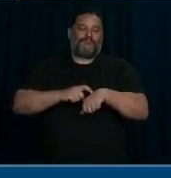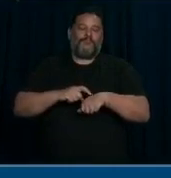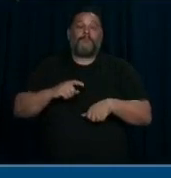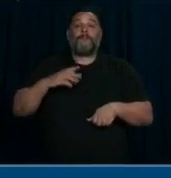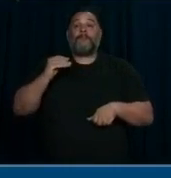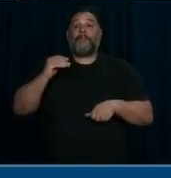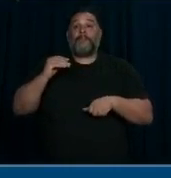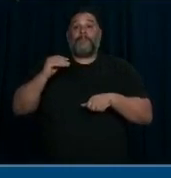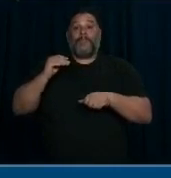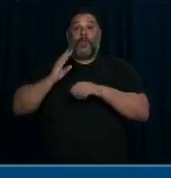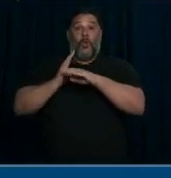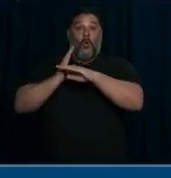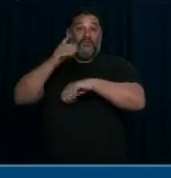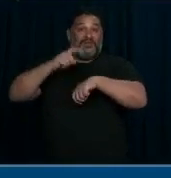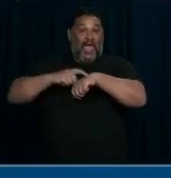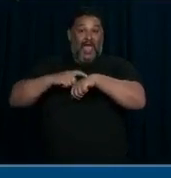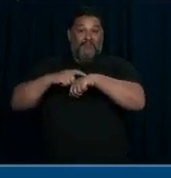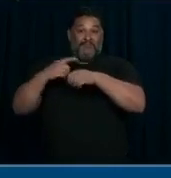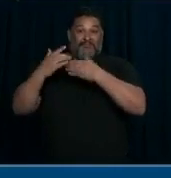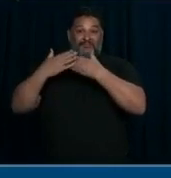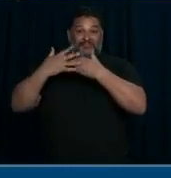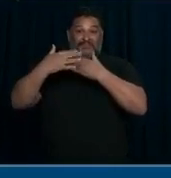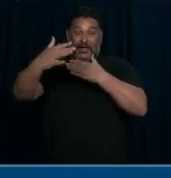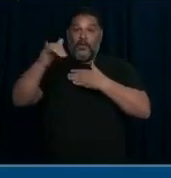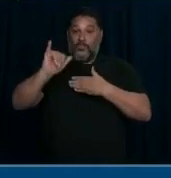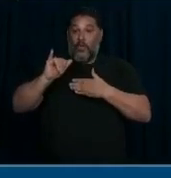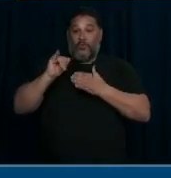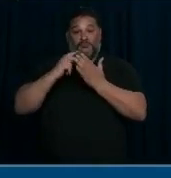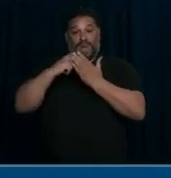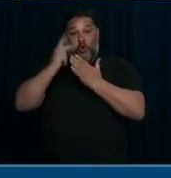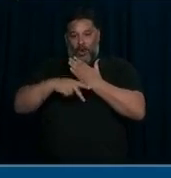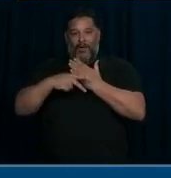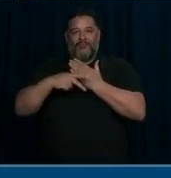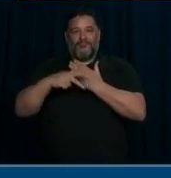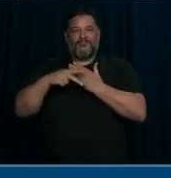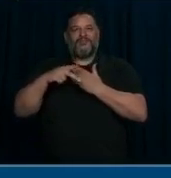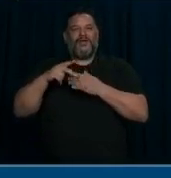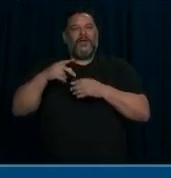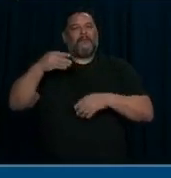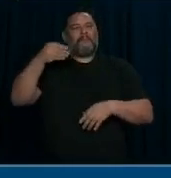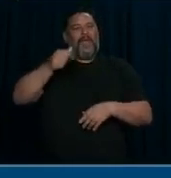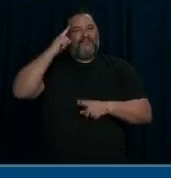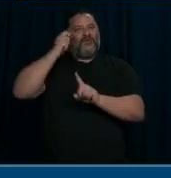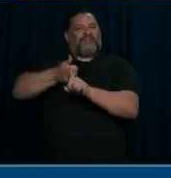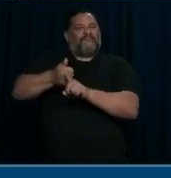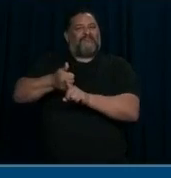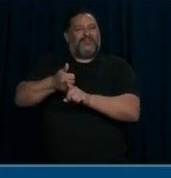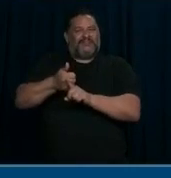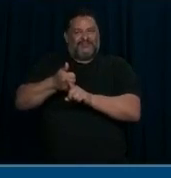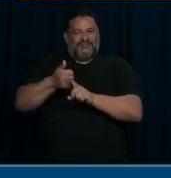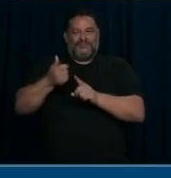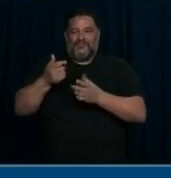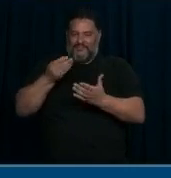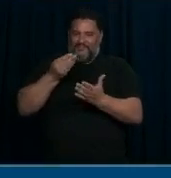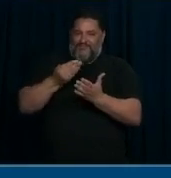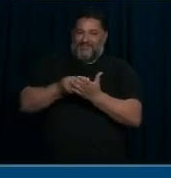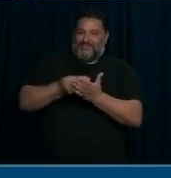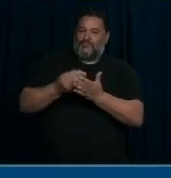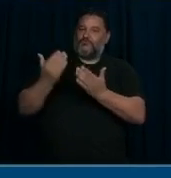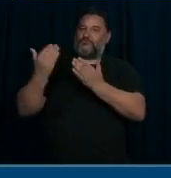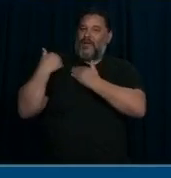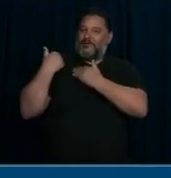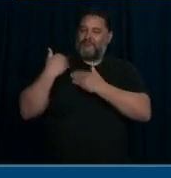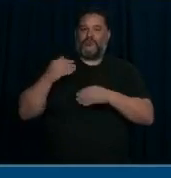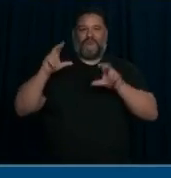over time, those programs pay for themselves. It is fiscally responsible to invest in